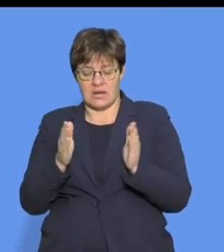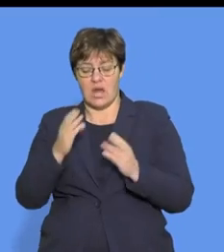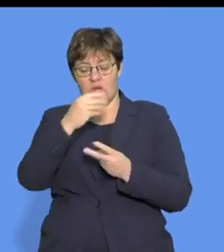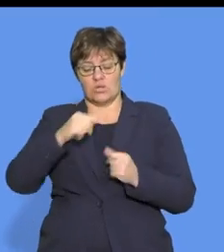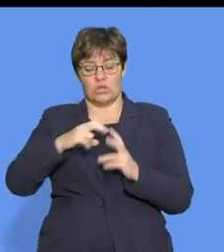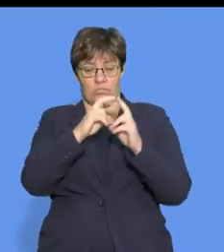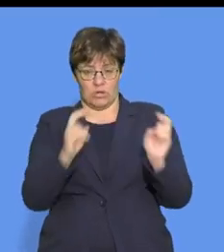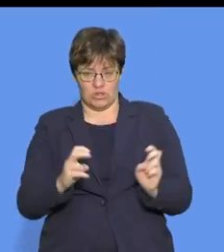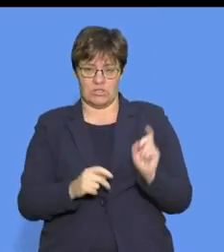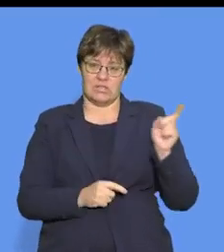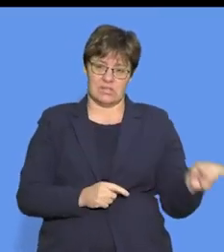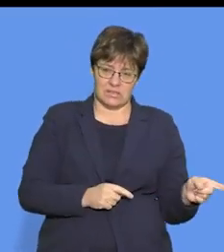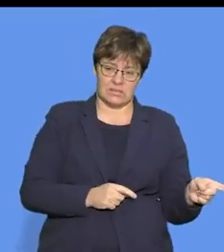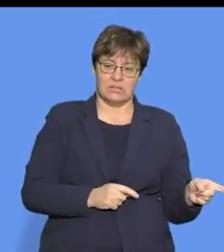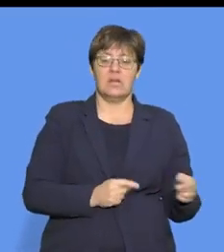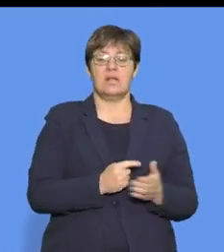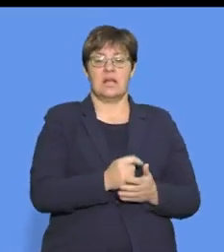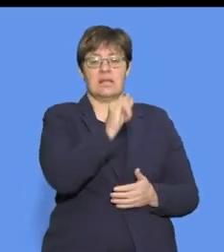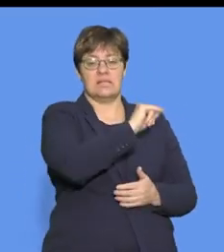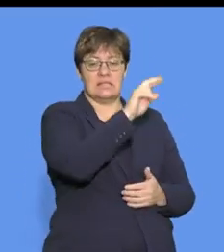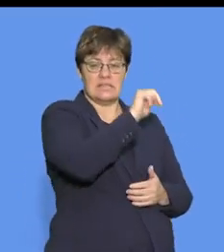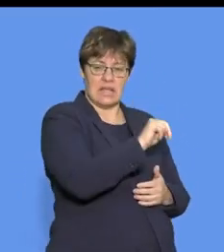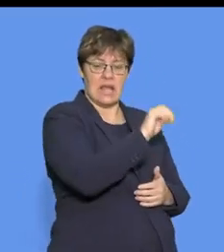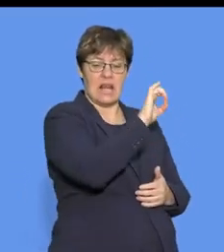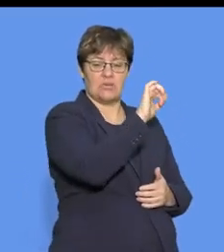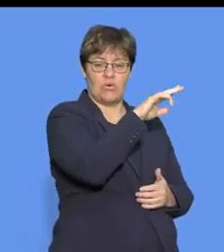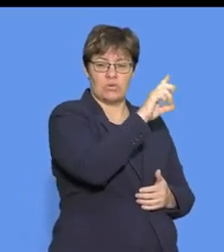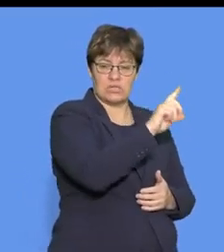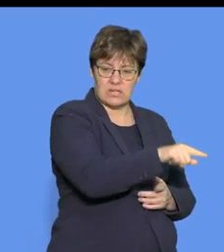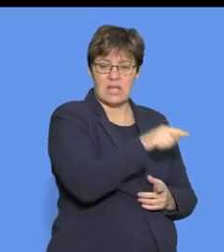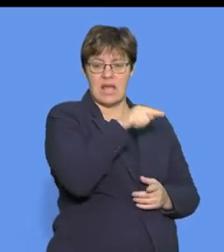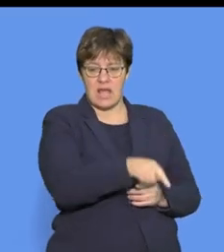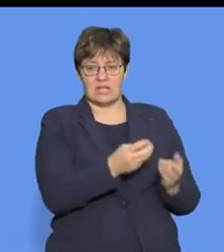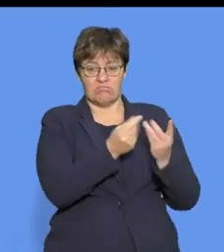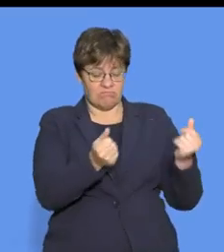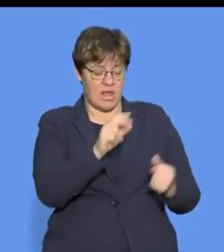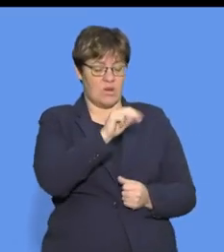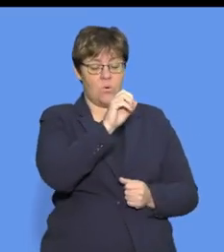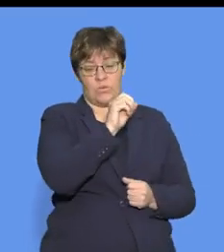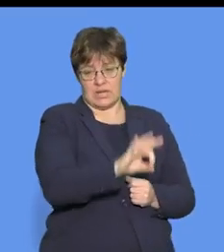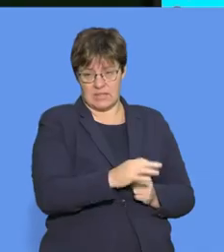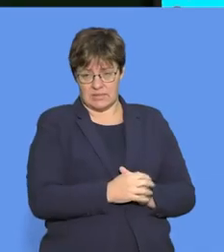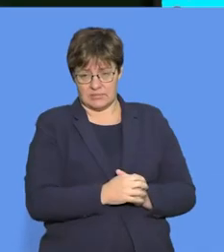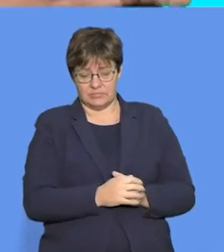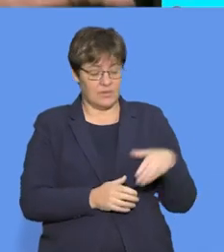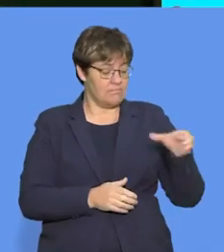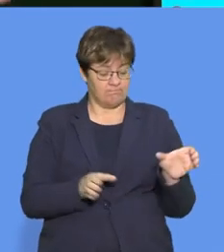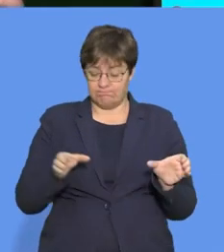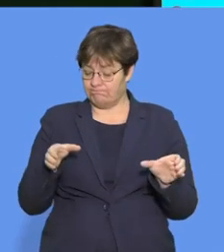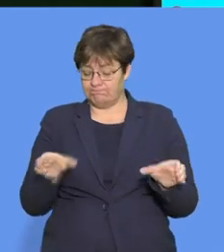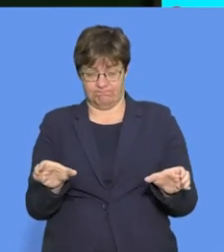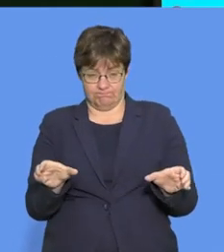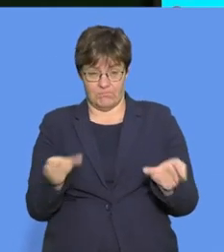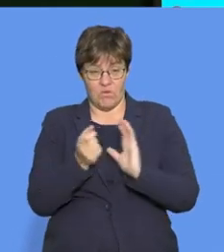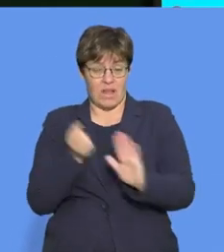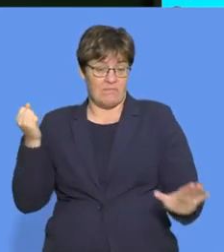and another electrode, which in this case was the zinc electrode. So you can see quite clearly there are two